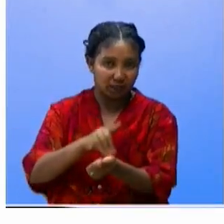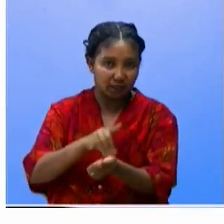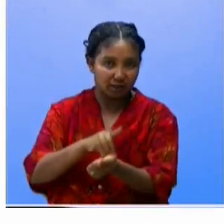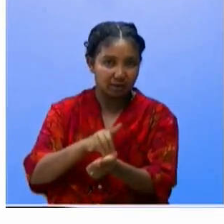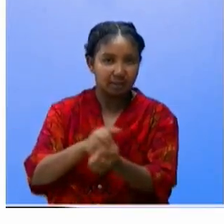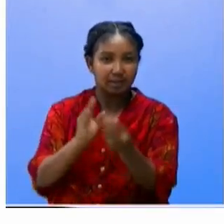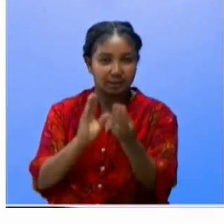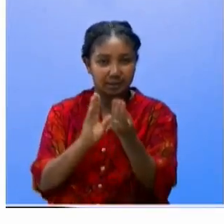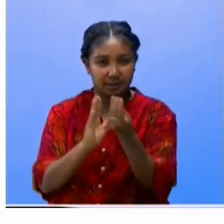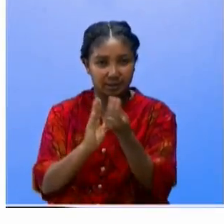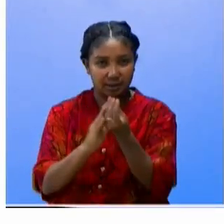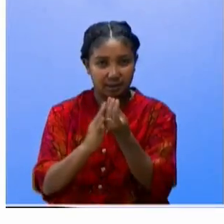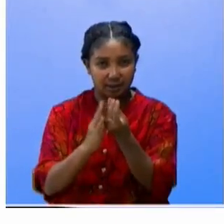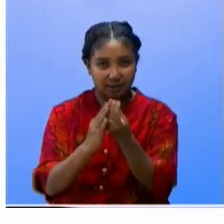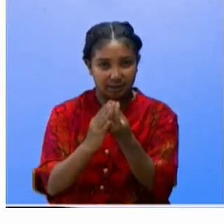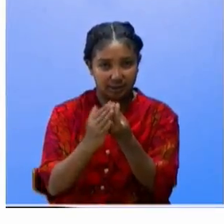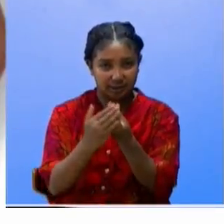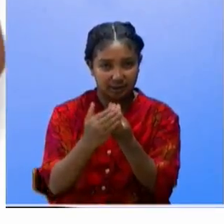treated